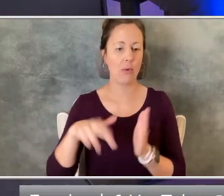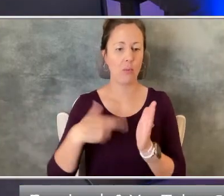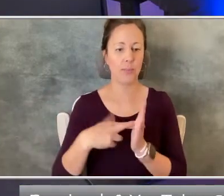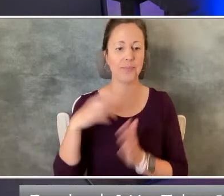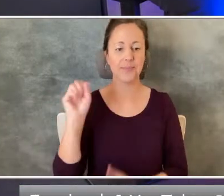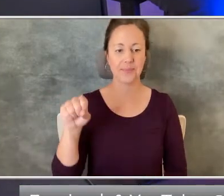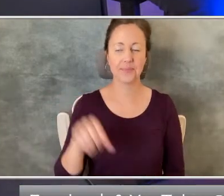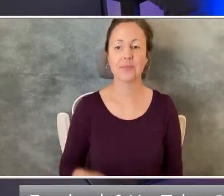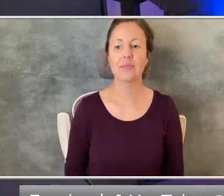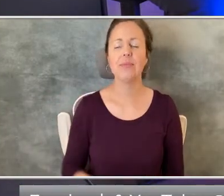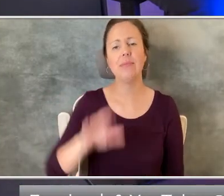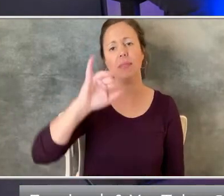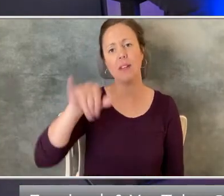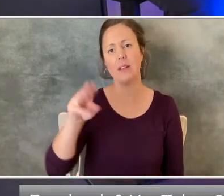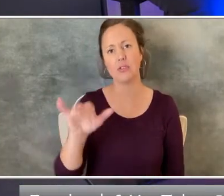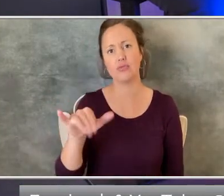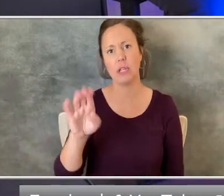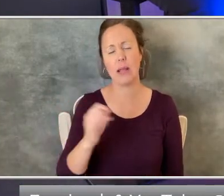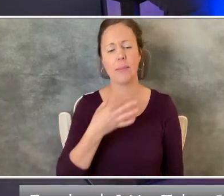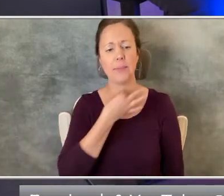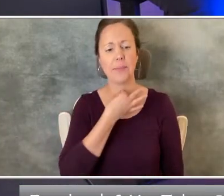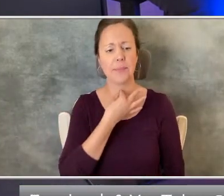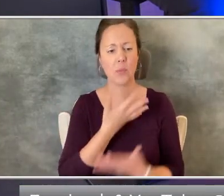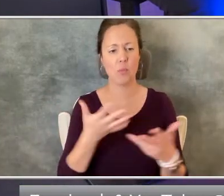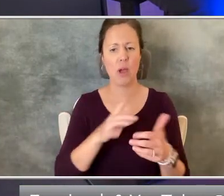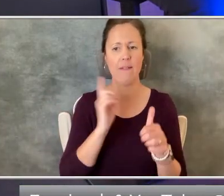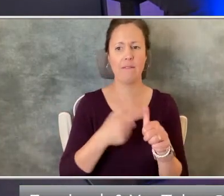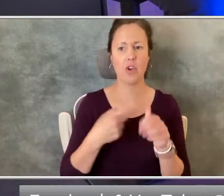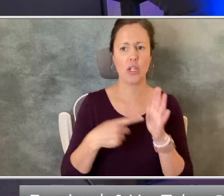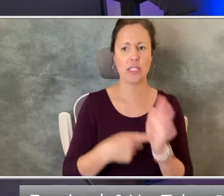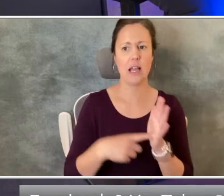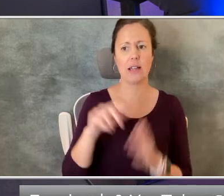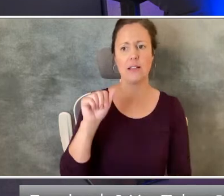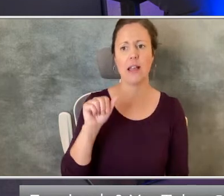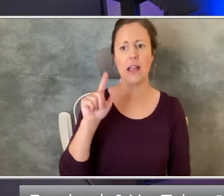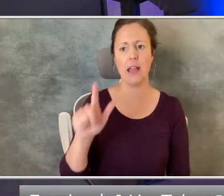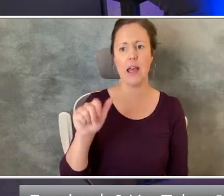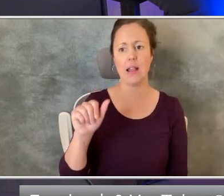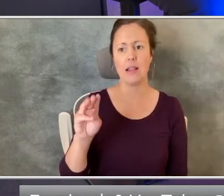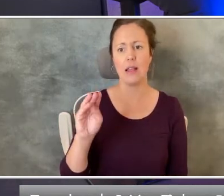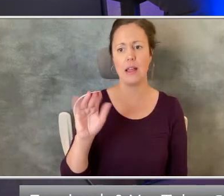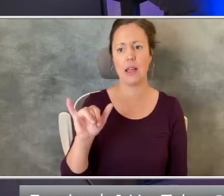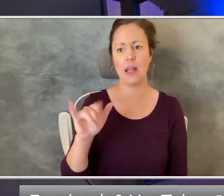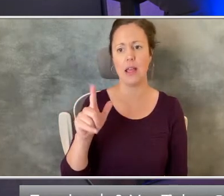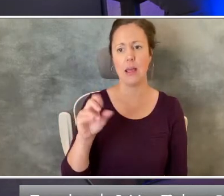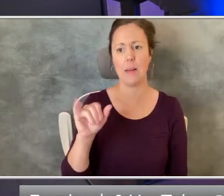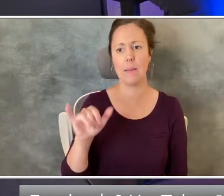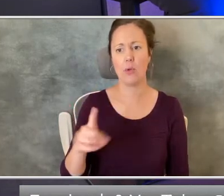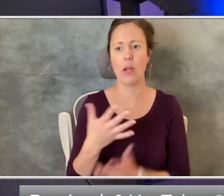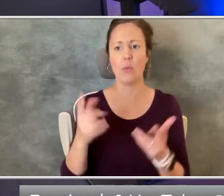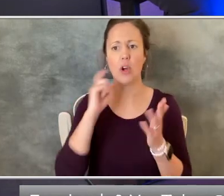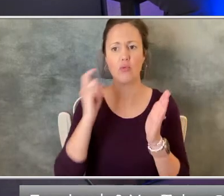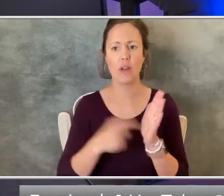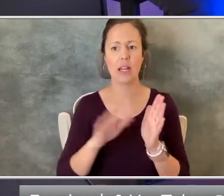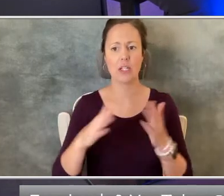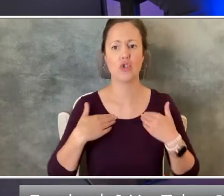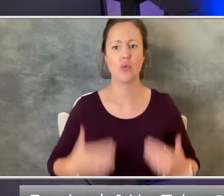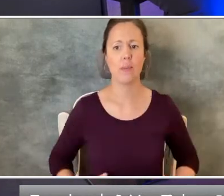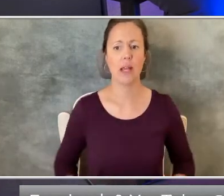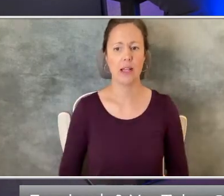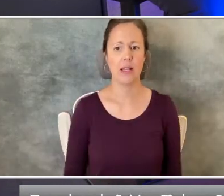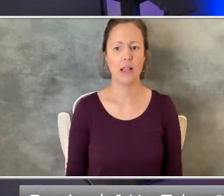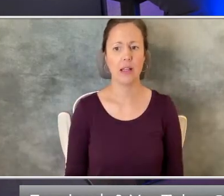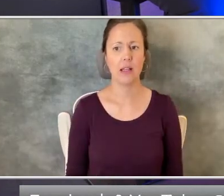wants to know, what are the first signs of AL amyloid? What would you recognize in your body? Patients produce too